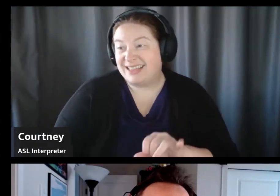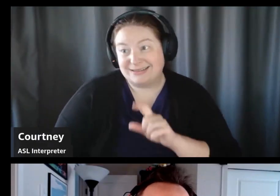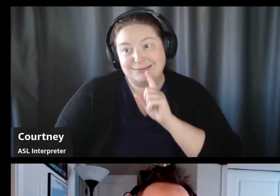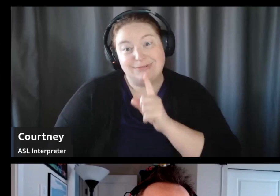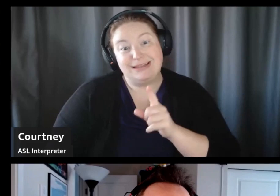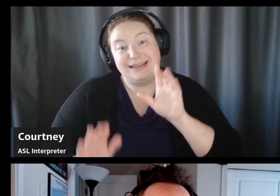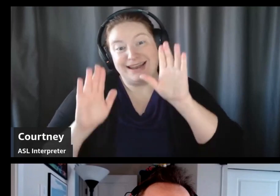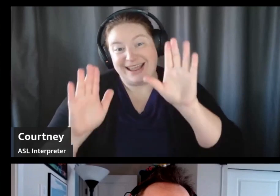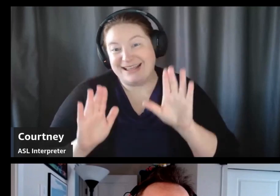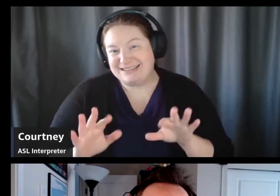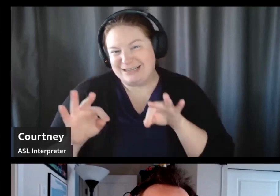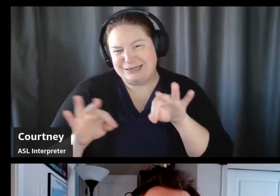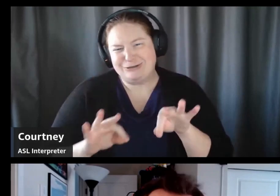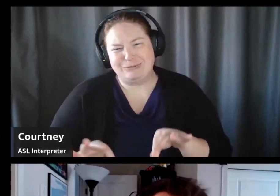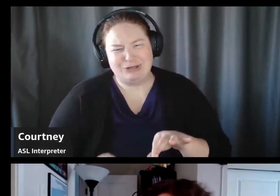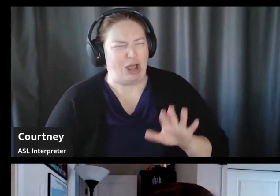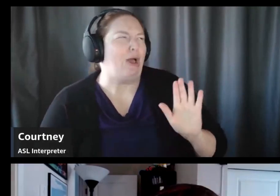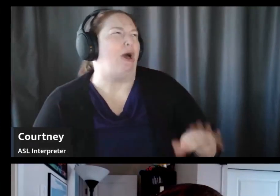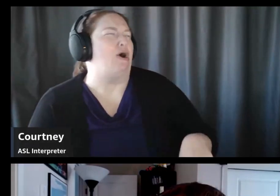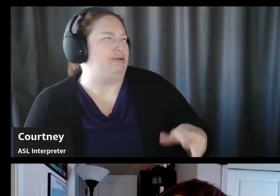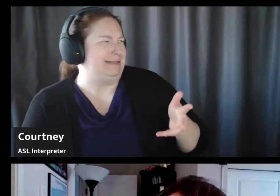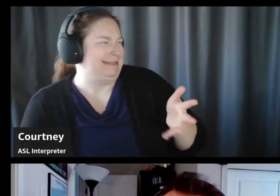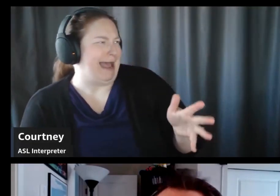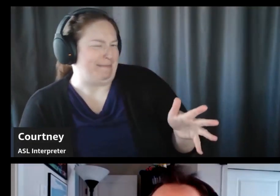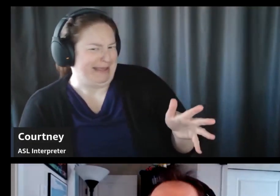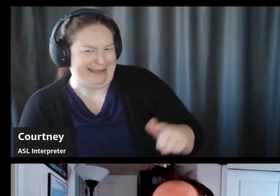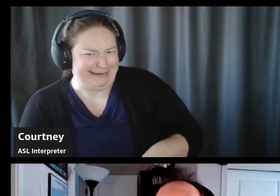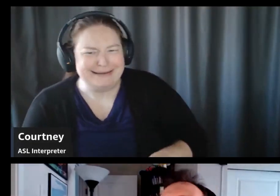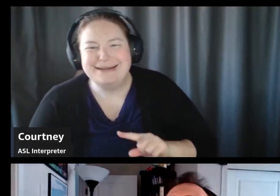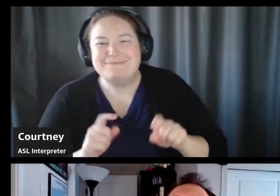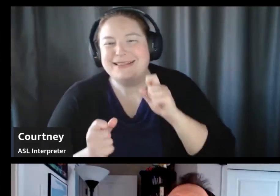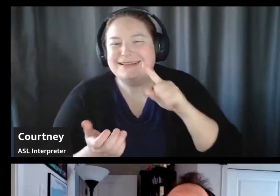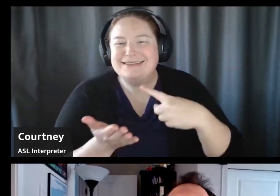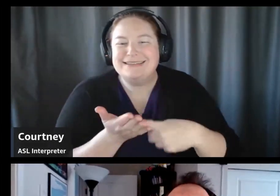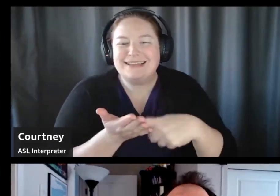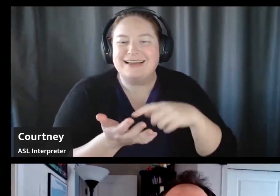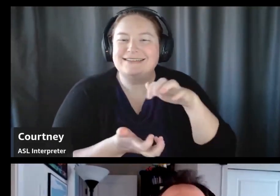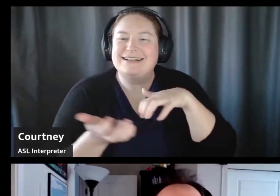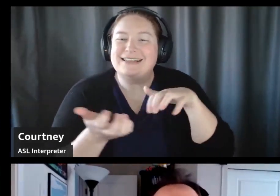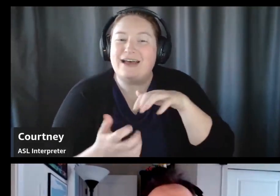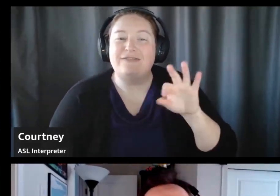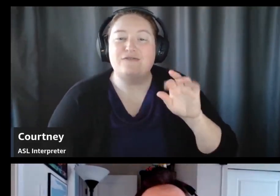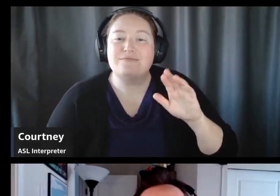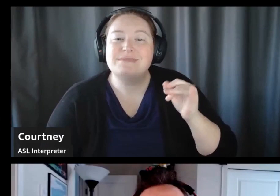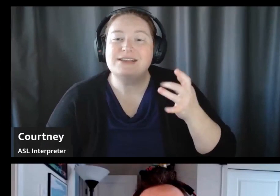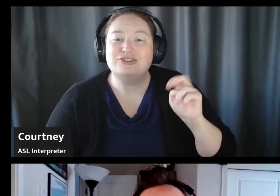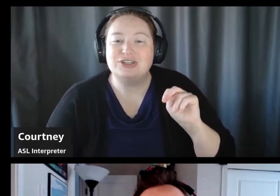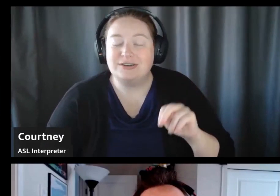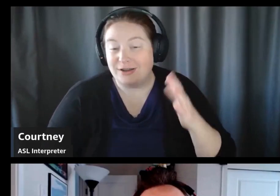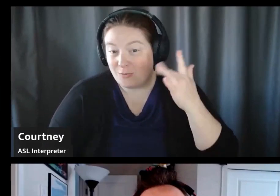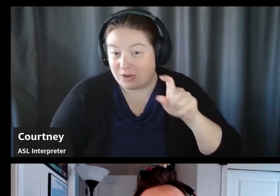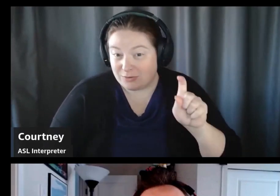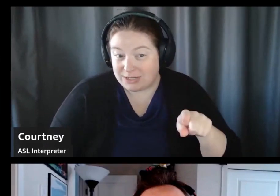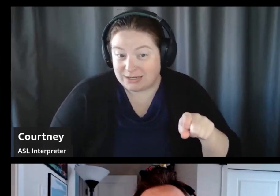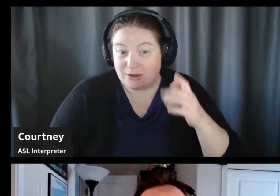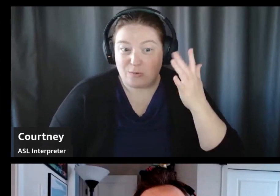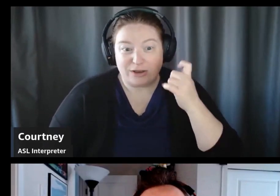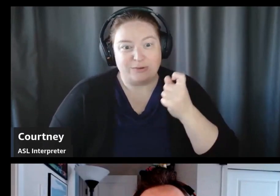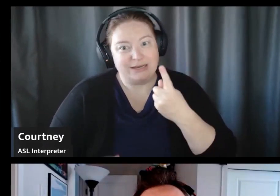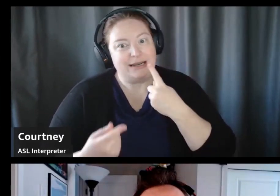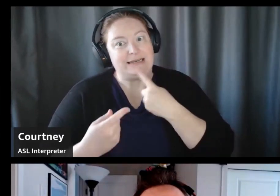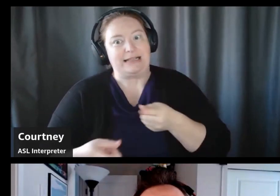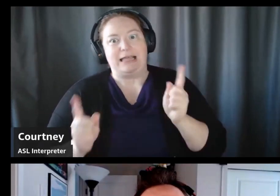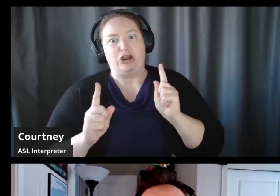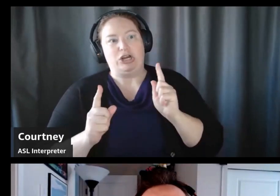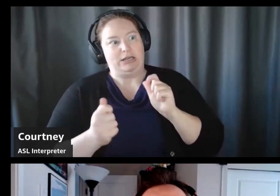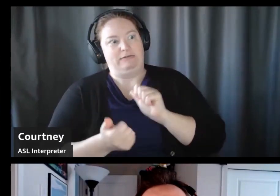But before I move to StackSets, let's talk about CloudFormation a bit, right? Why do I even need CloudFormation, or why do I need this whole declarative way of doing infrastructure,